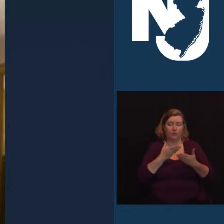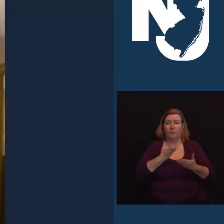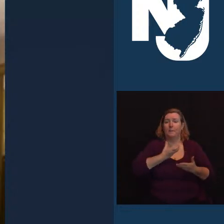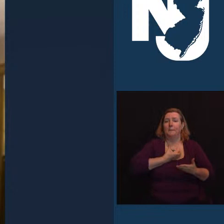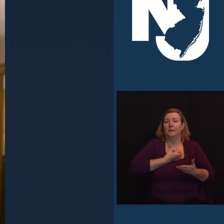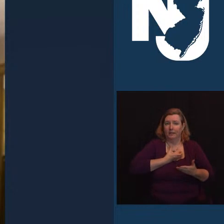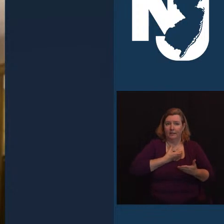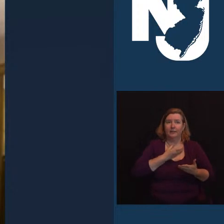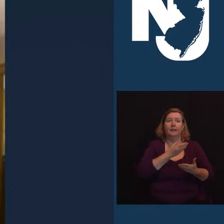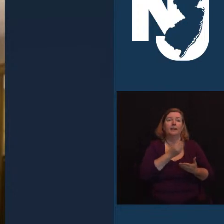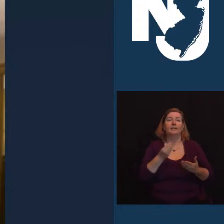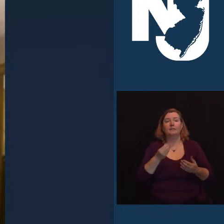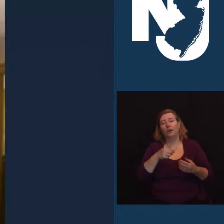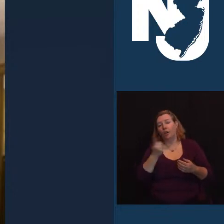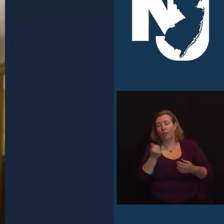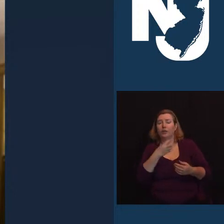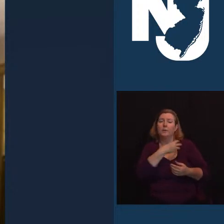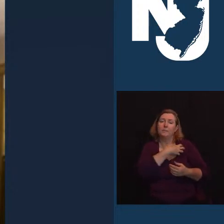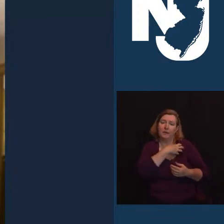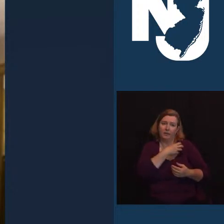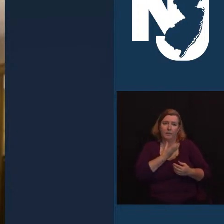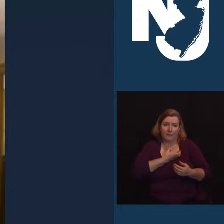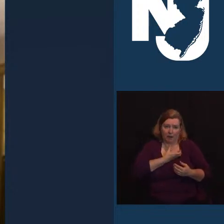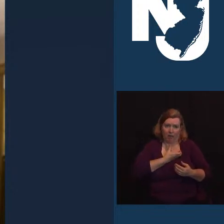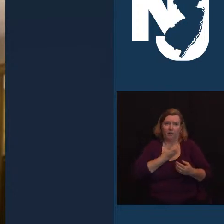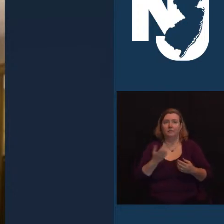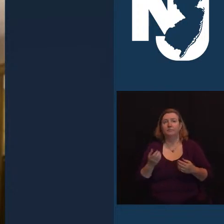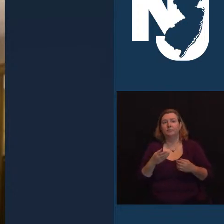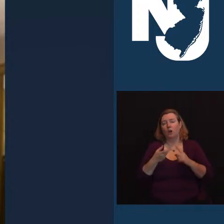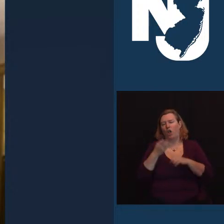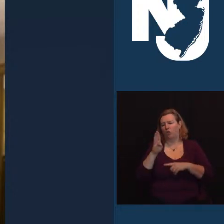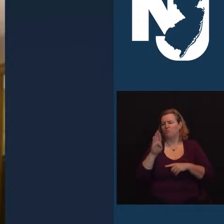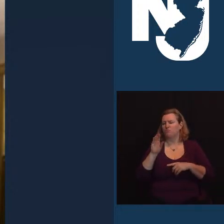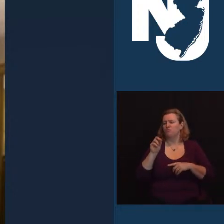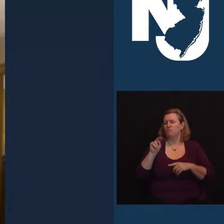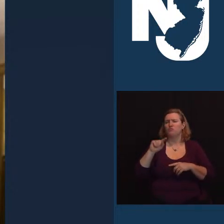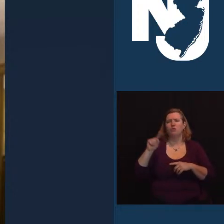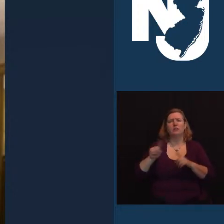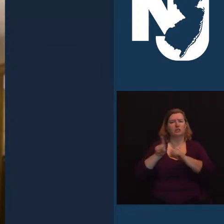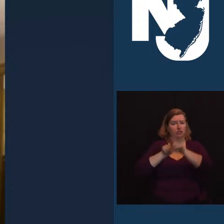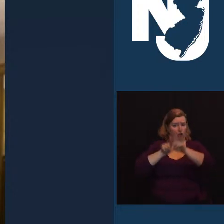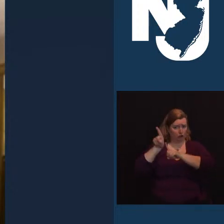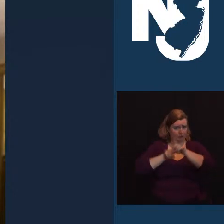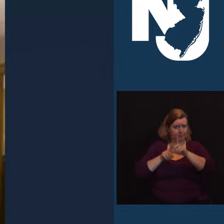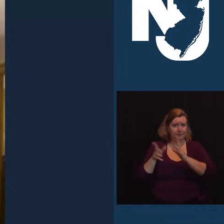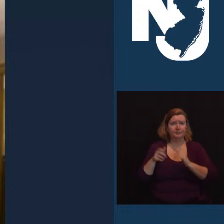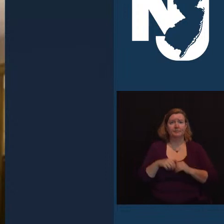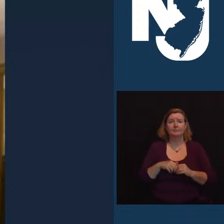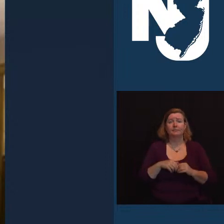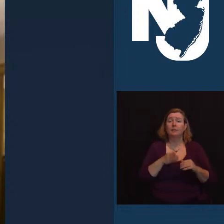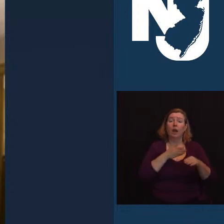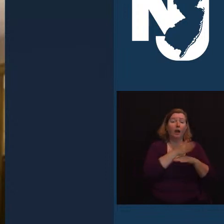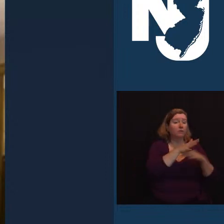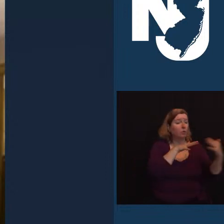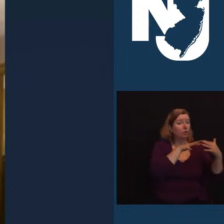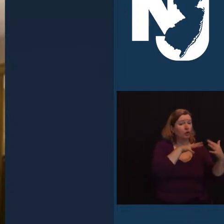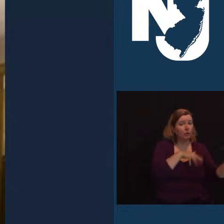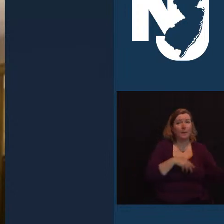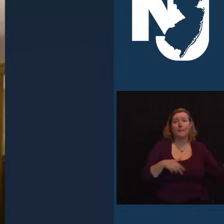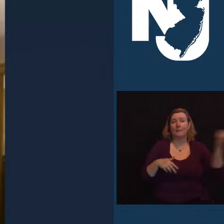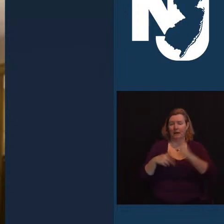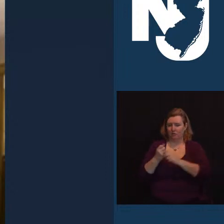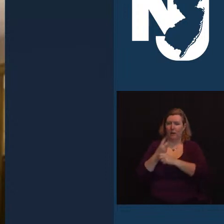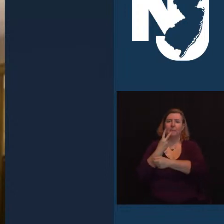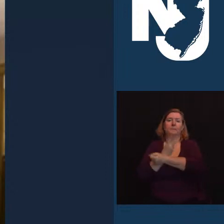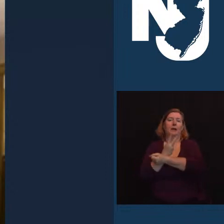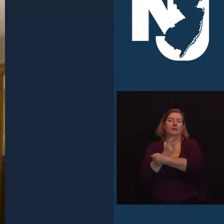to complement his 2 Bronze Stars. After returning home, he earned a master's degree in education at Montclair State College